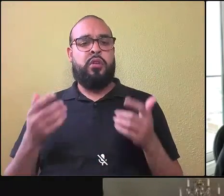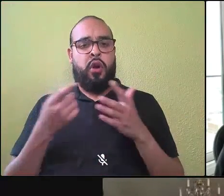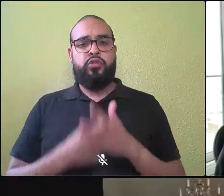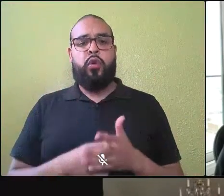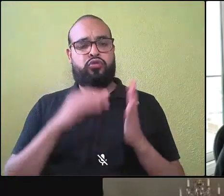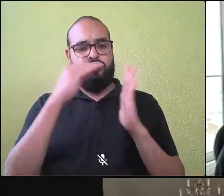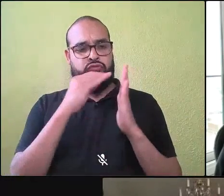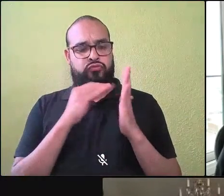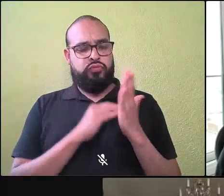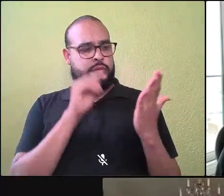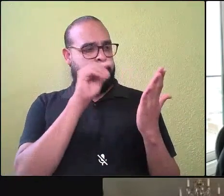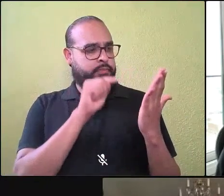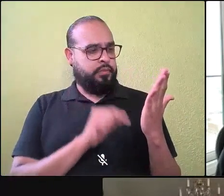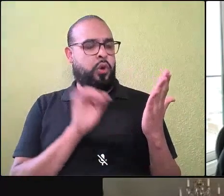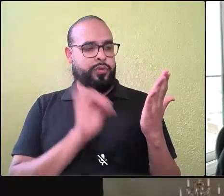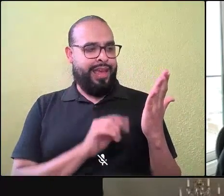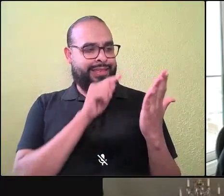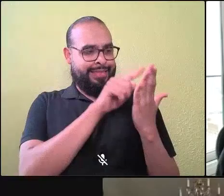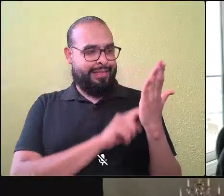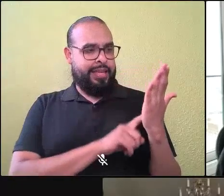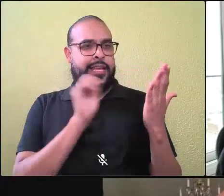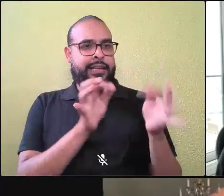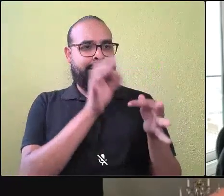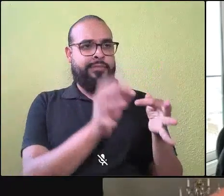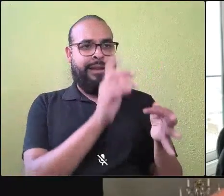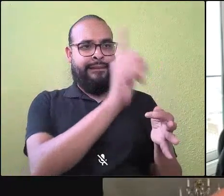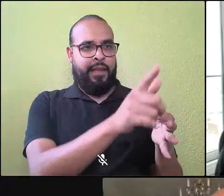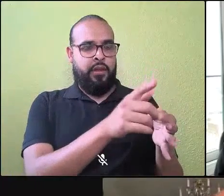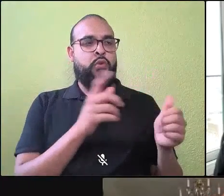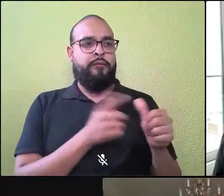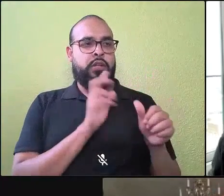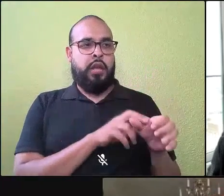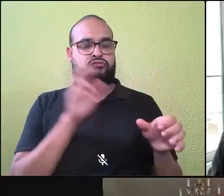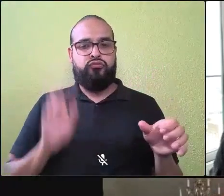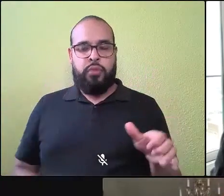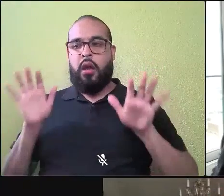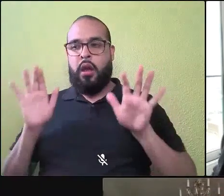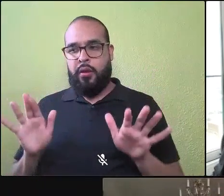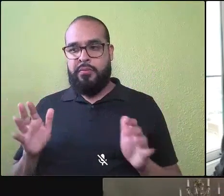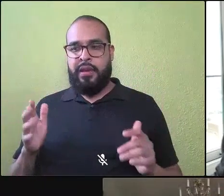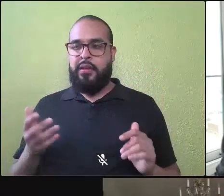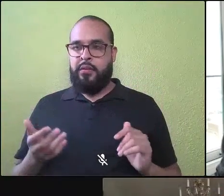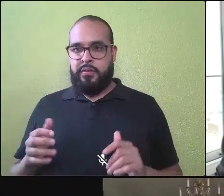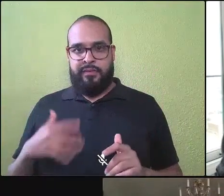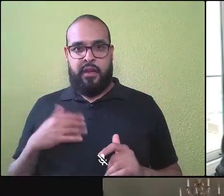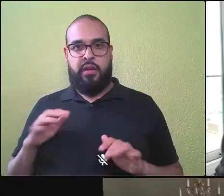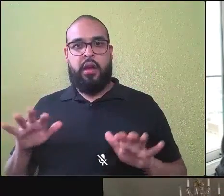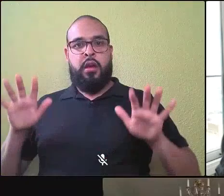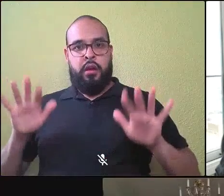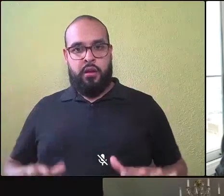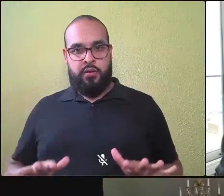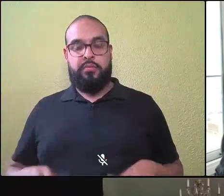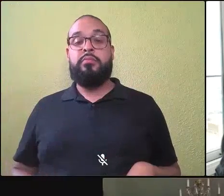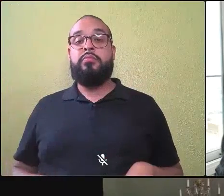of like refill my cup, for lack of a better term. So some of the things I try to do, therapy is one